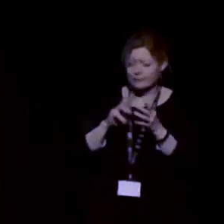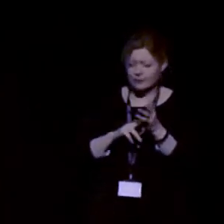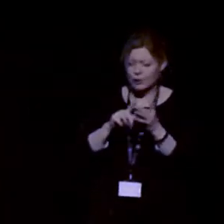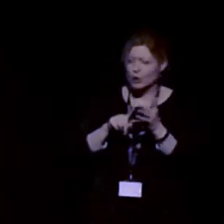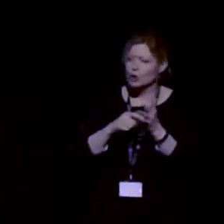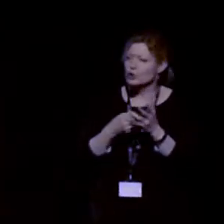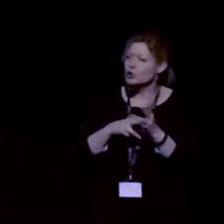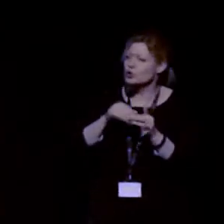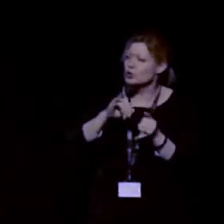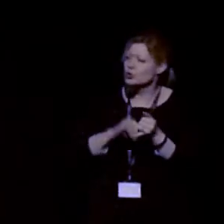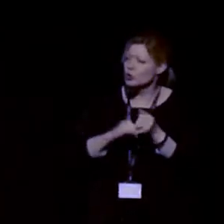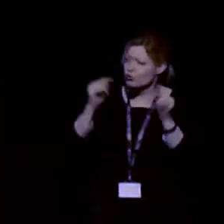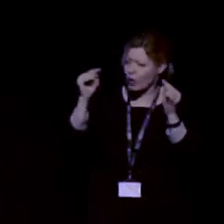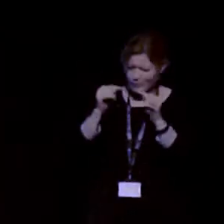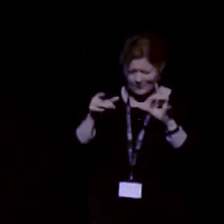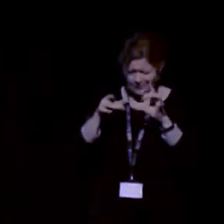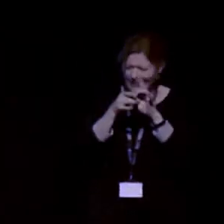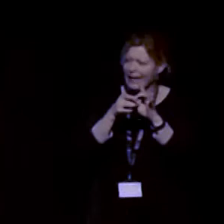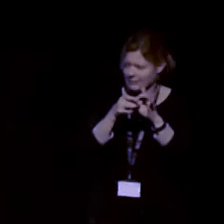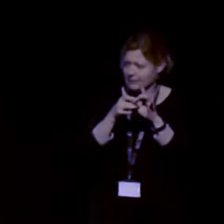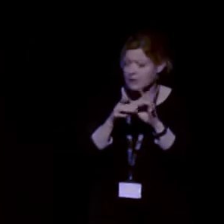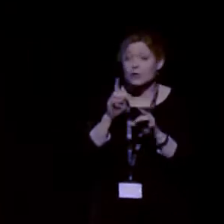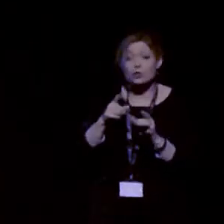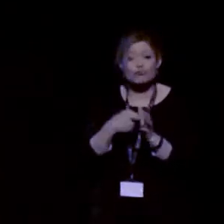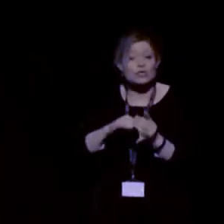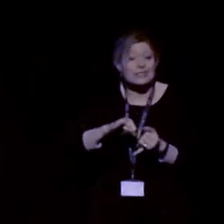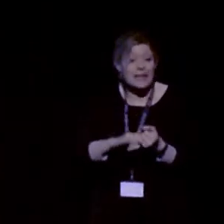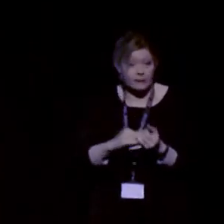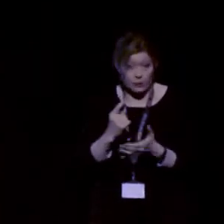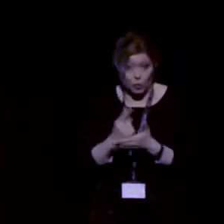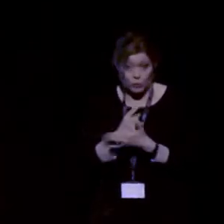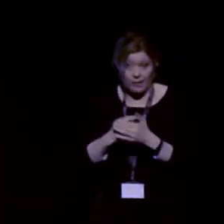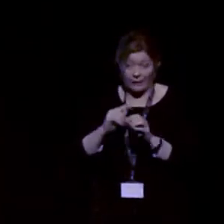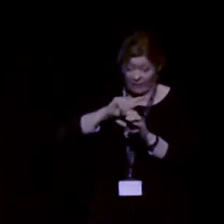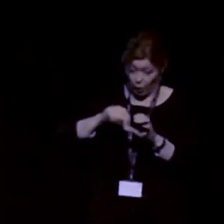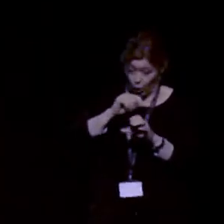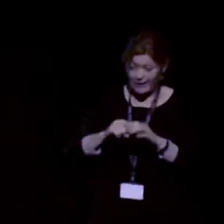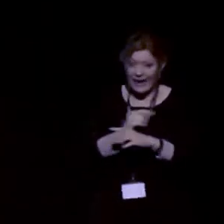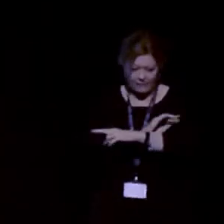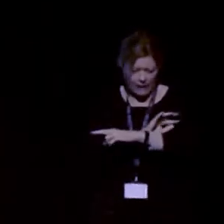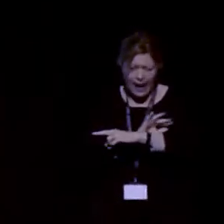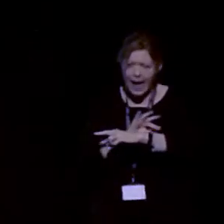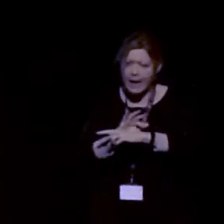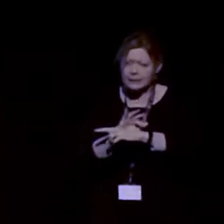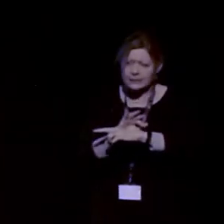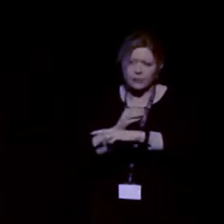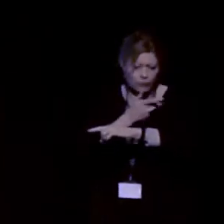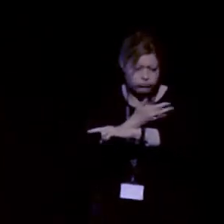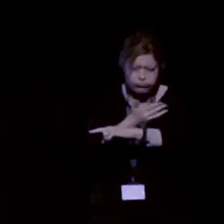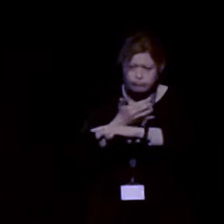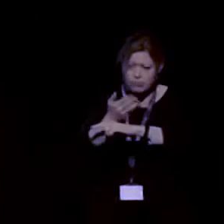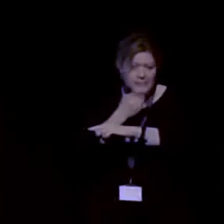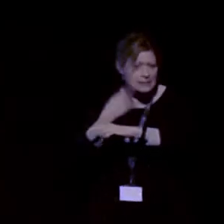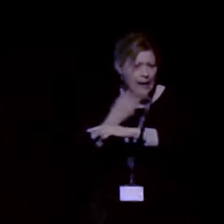cells in the cochlea that are like microphones that detect the sound, but those microphones, those hair cells